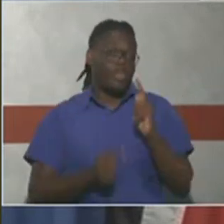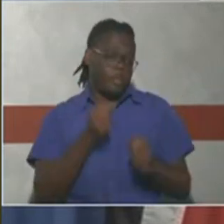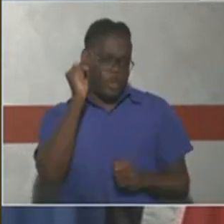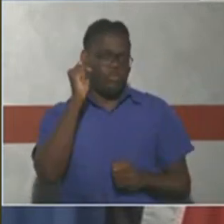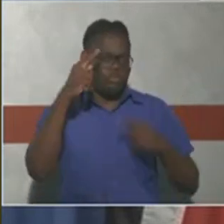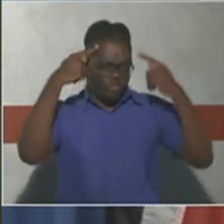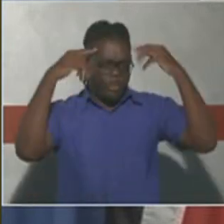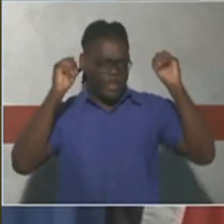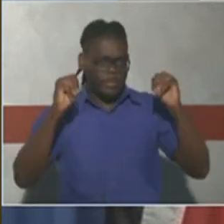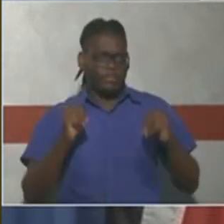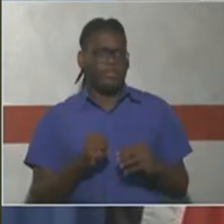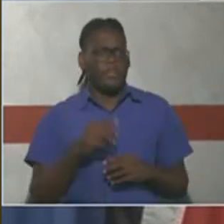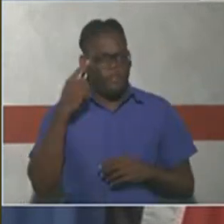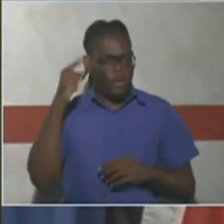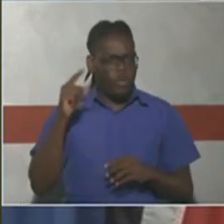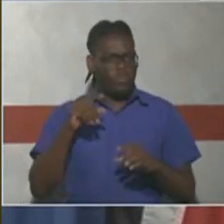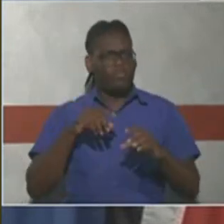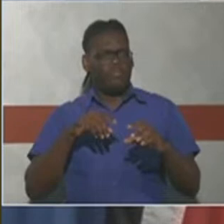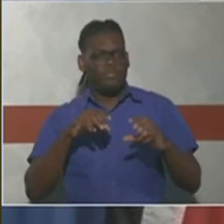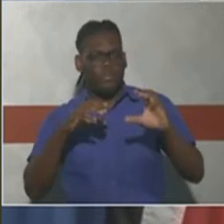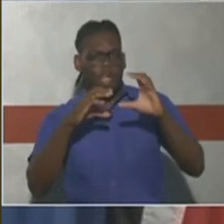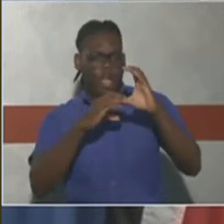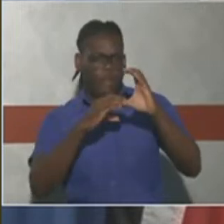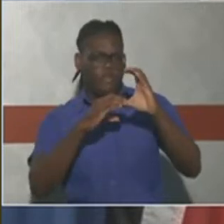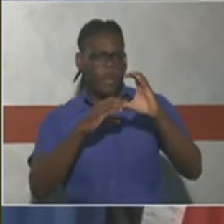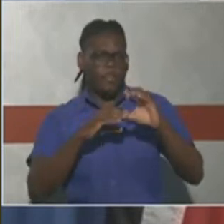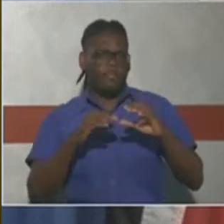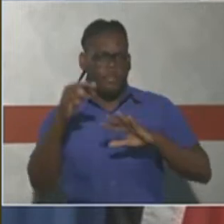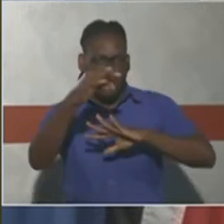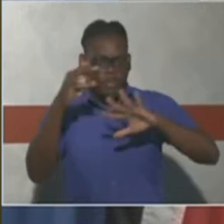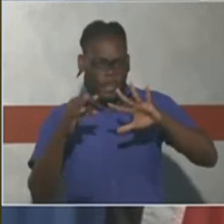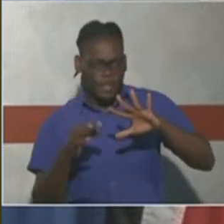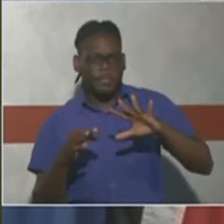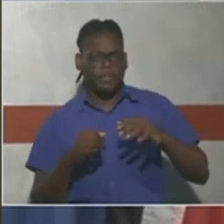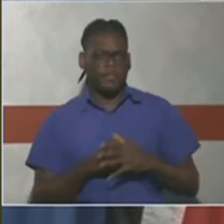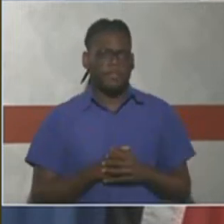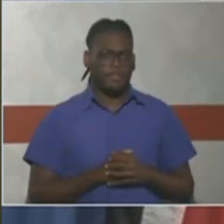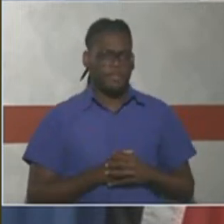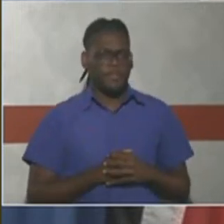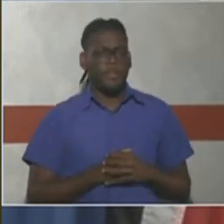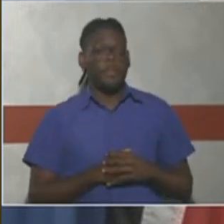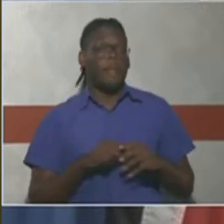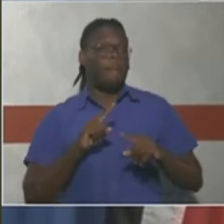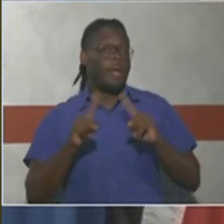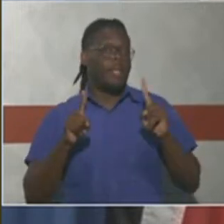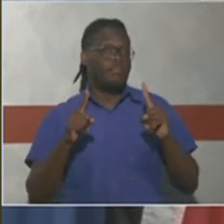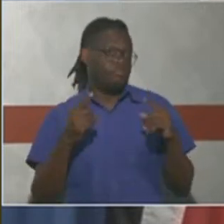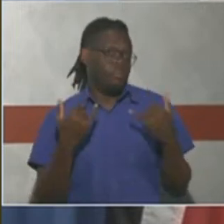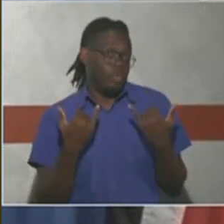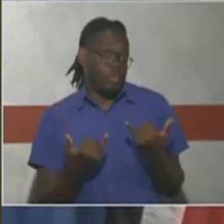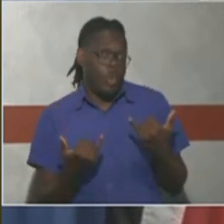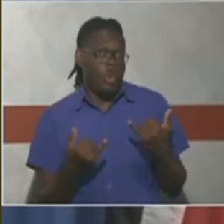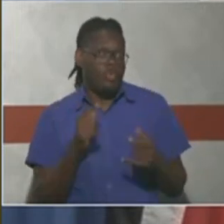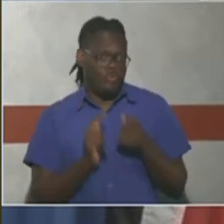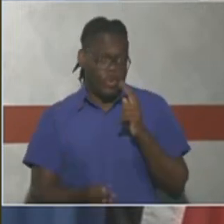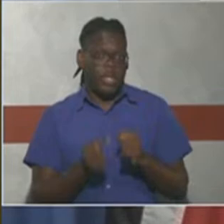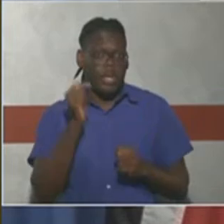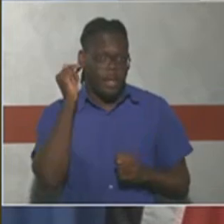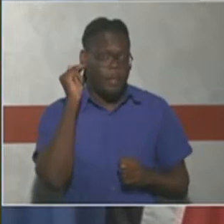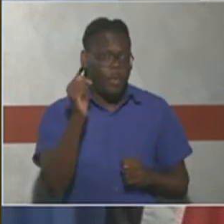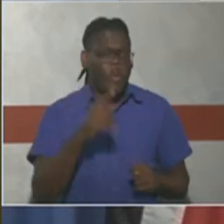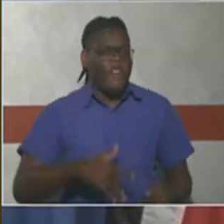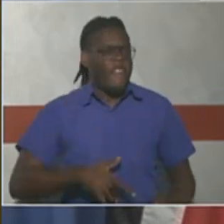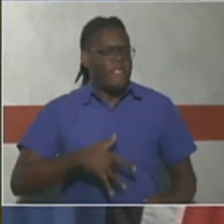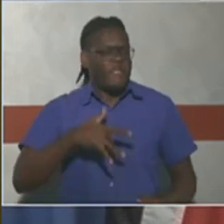around. Because, the energy supply, energy security in the Caribbean is energy security in the United